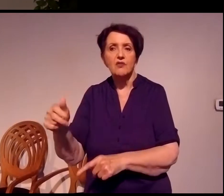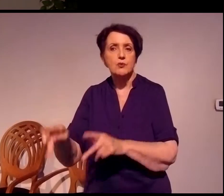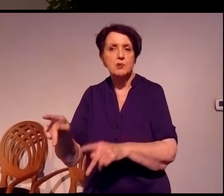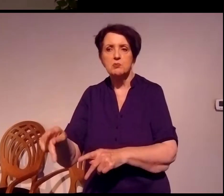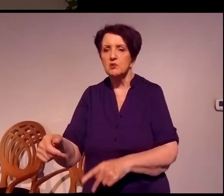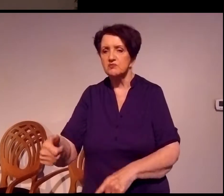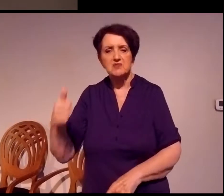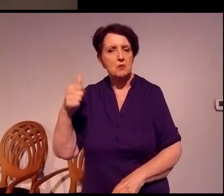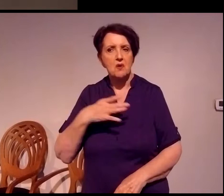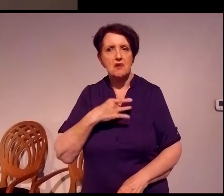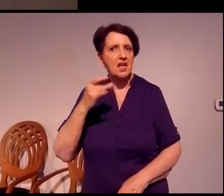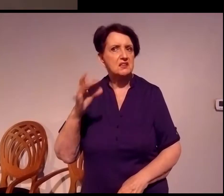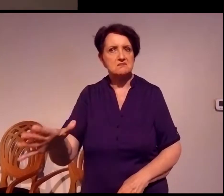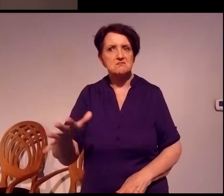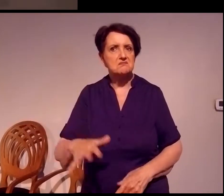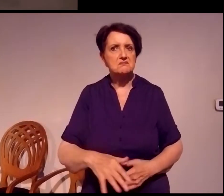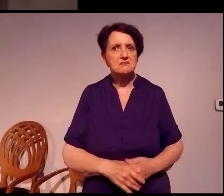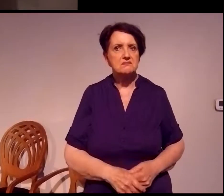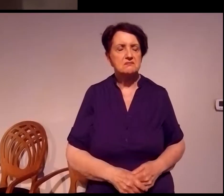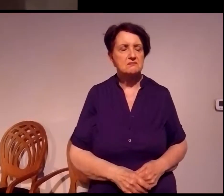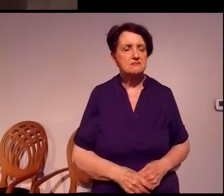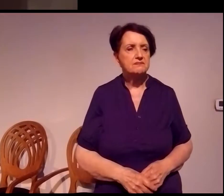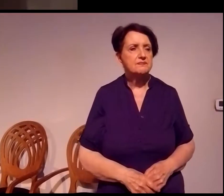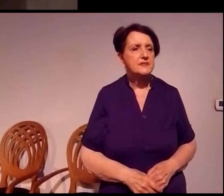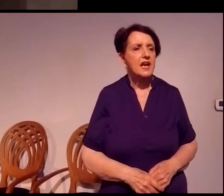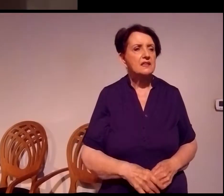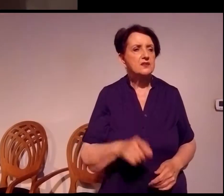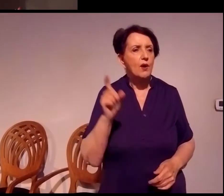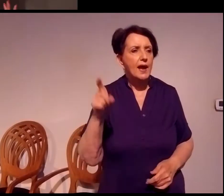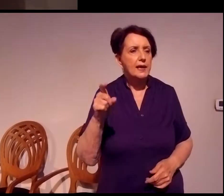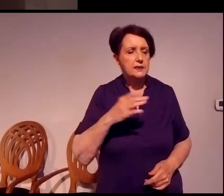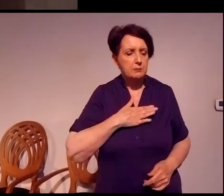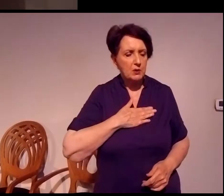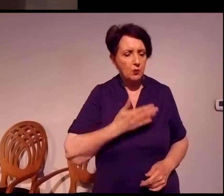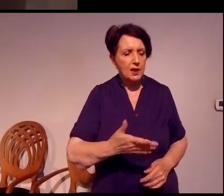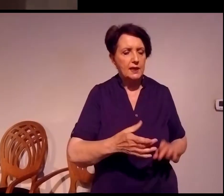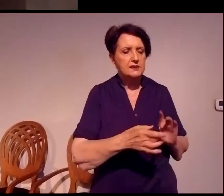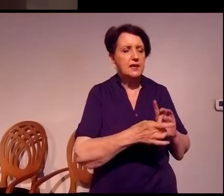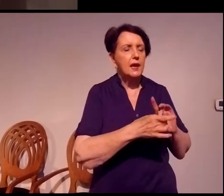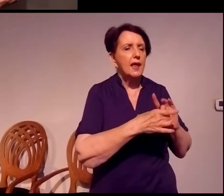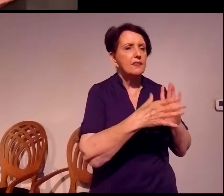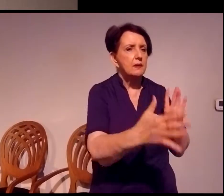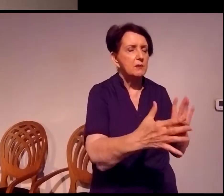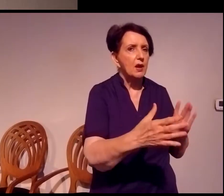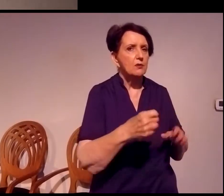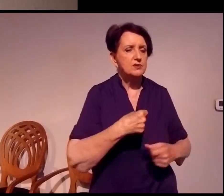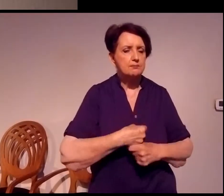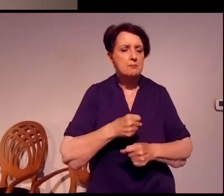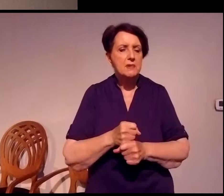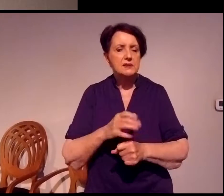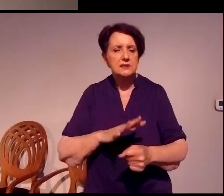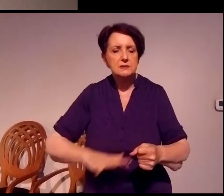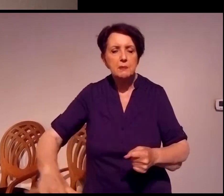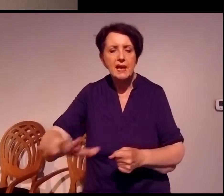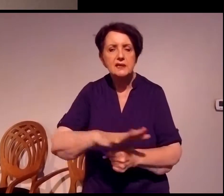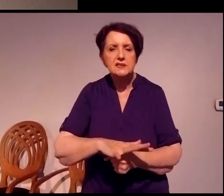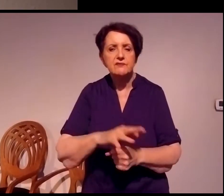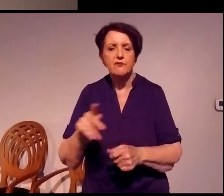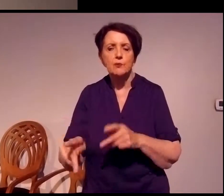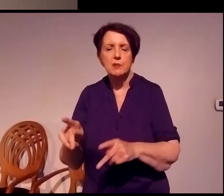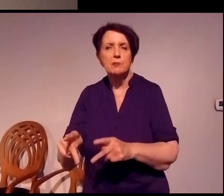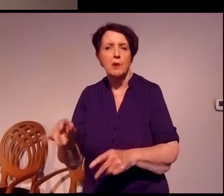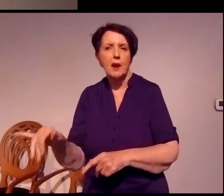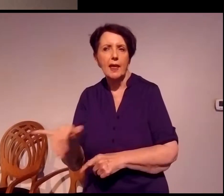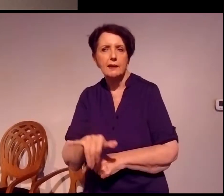And so I had to be willing to let people go to create space for people like Petra and Karen,